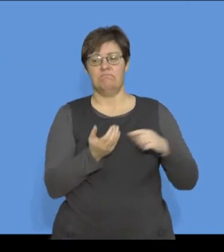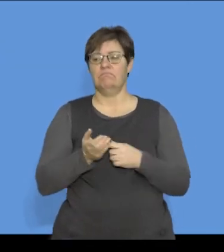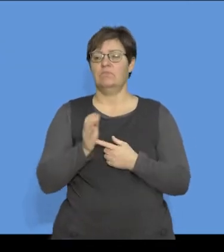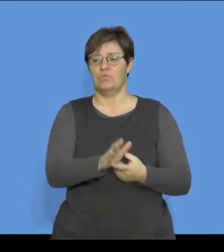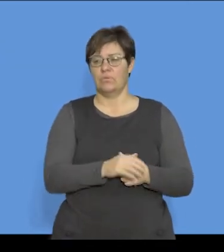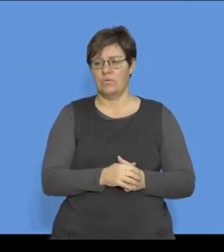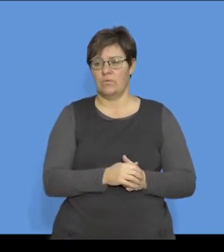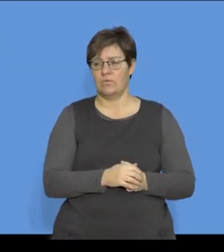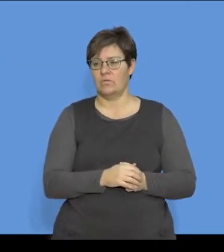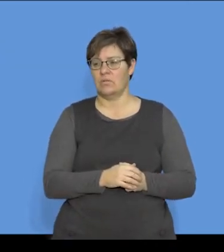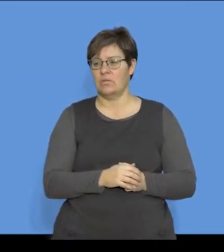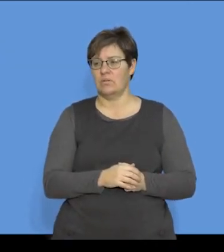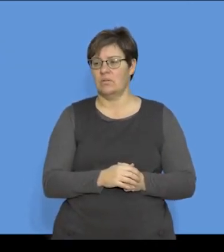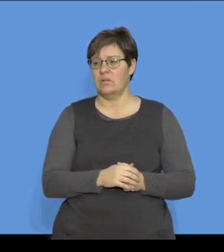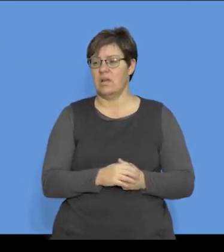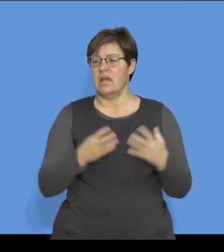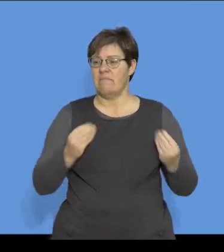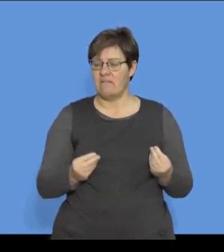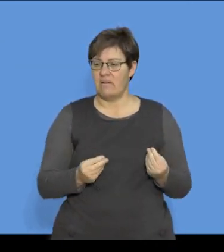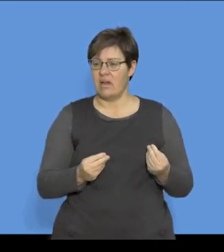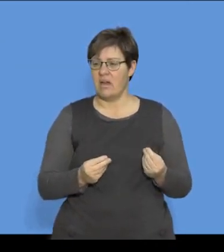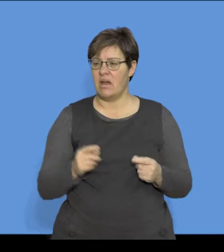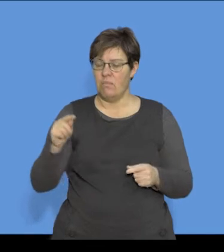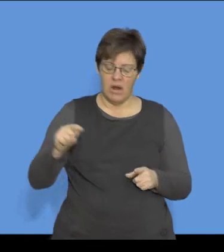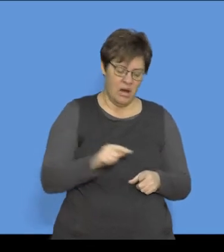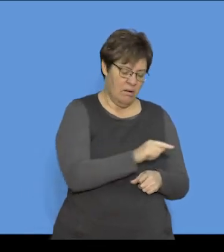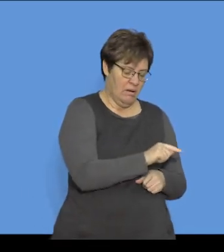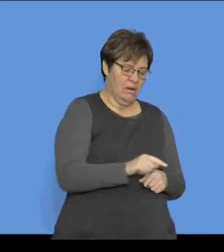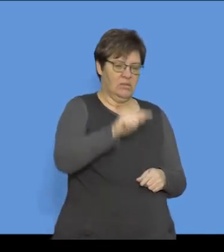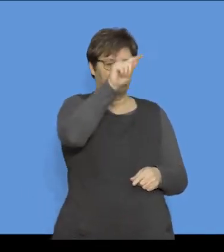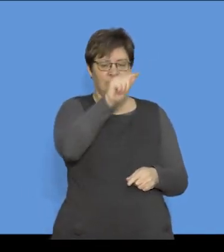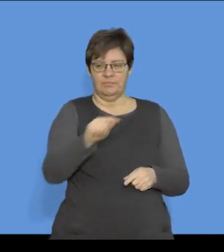here. If I try and move my point around, right?